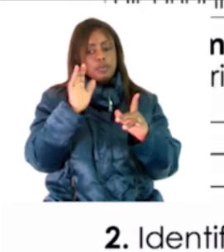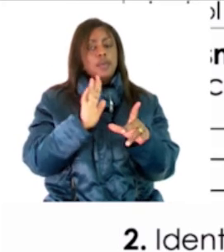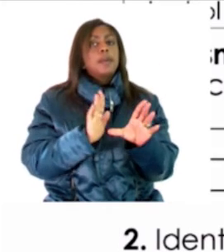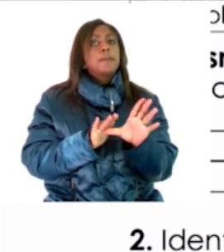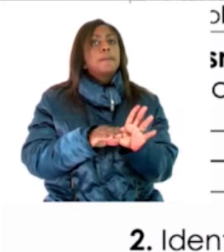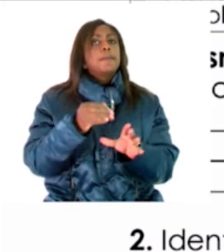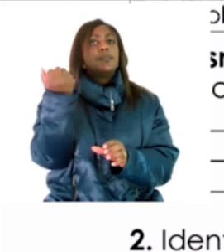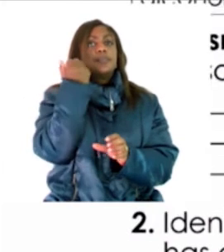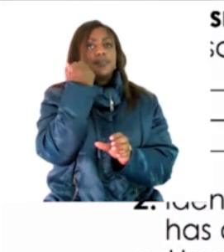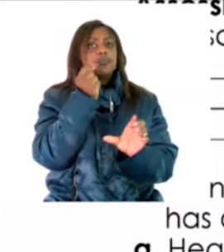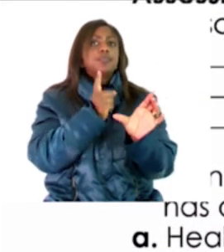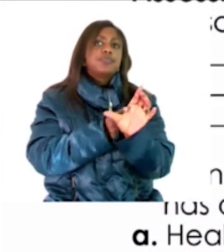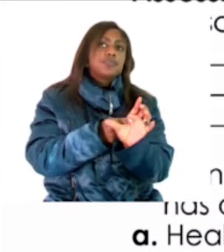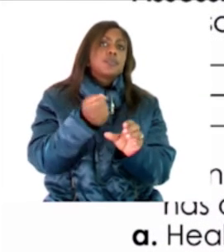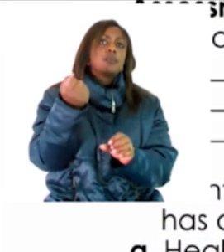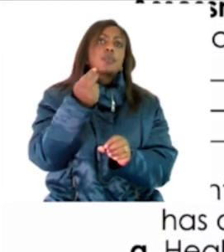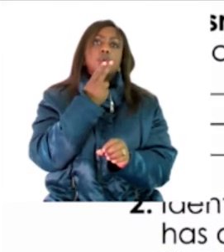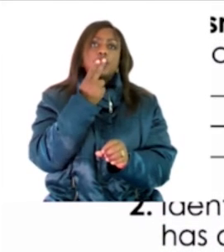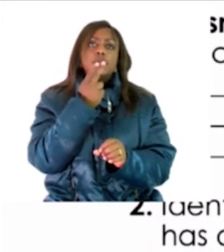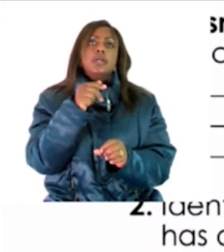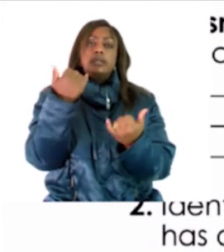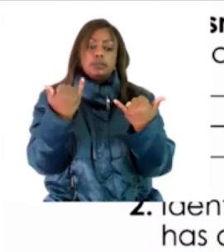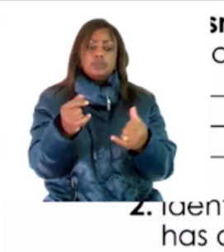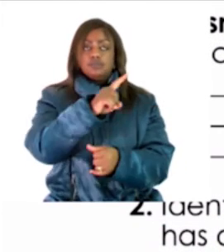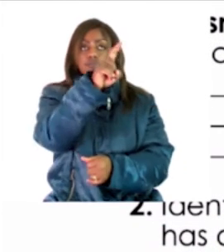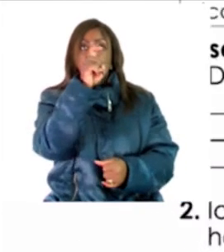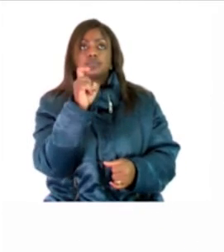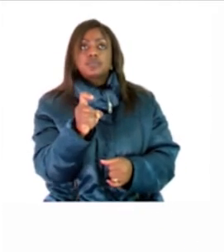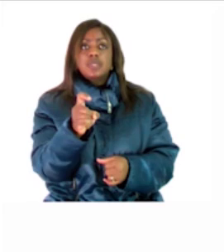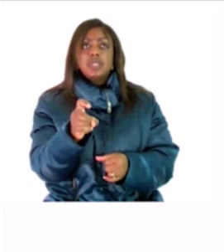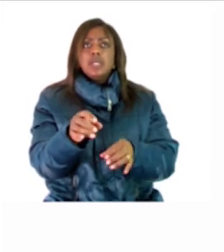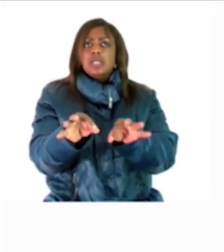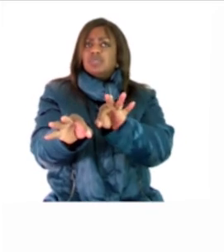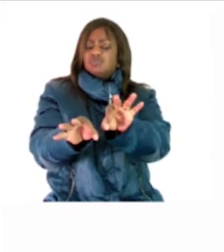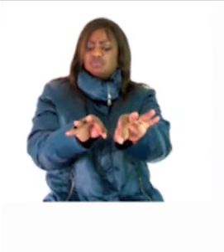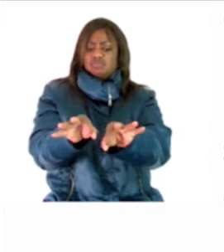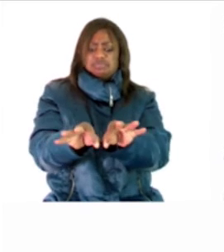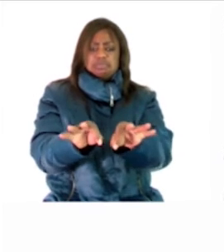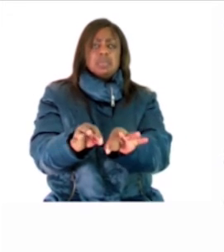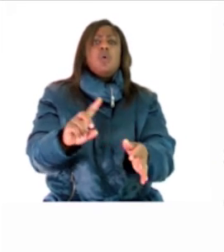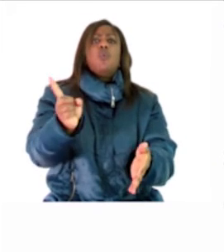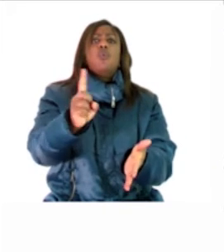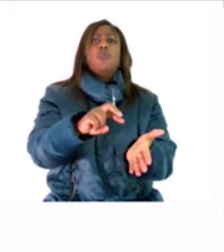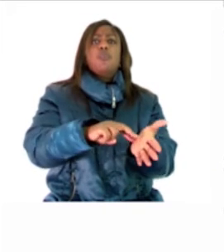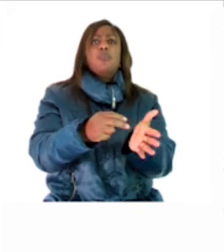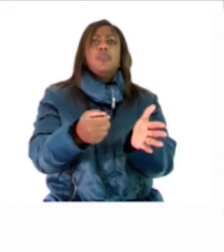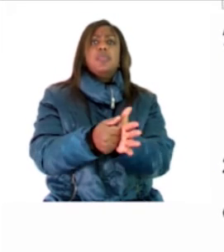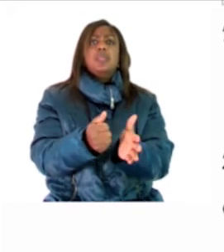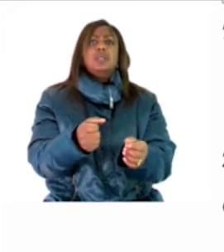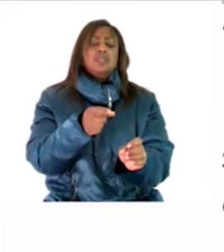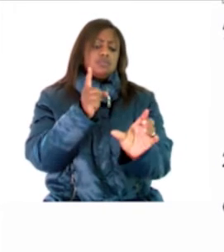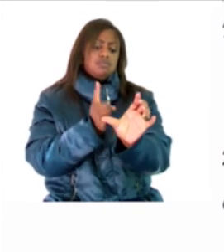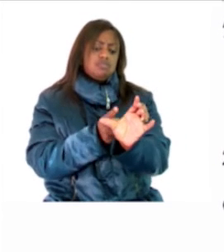Question 1, we want you to describe what it means by substance abuse.